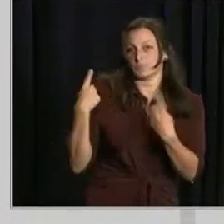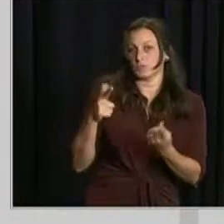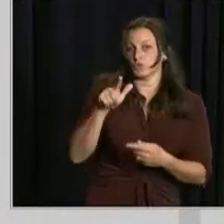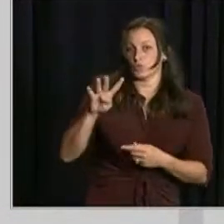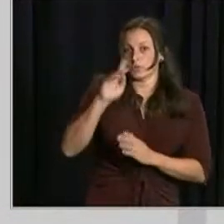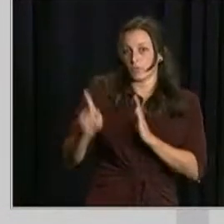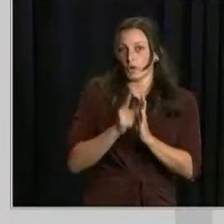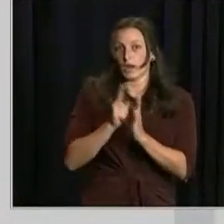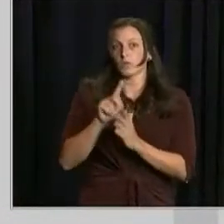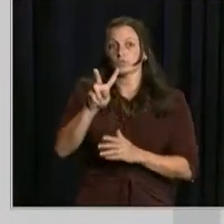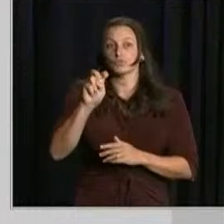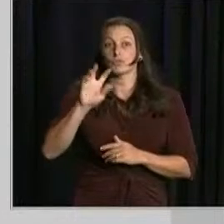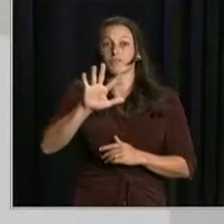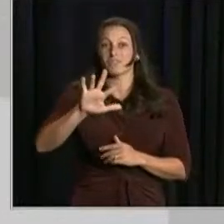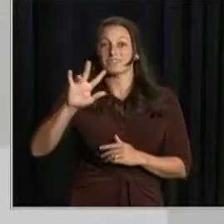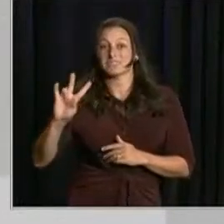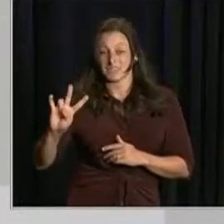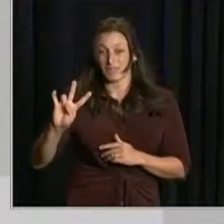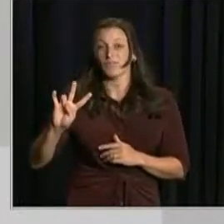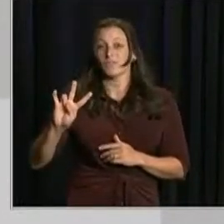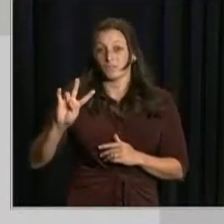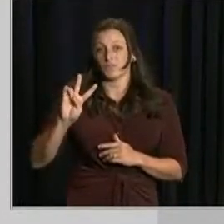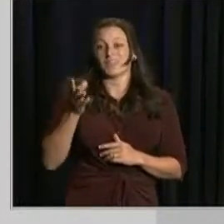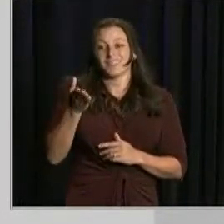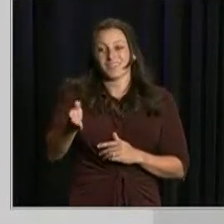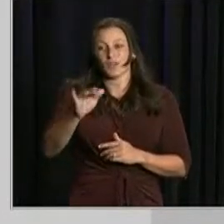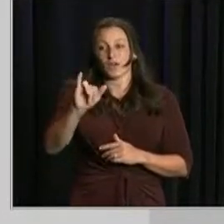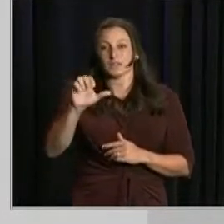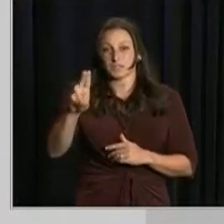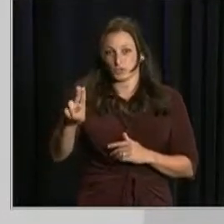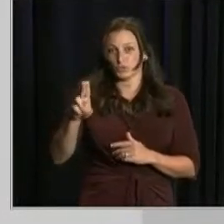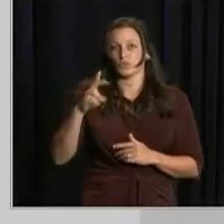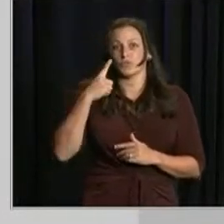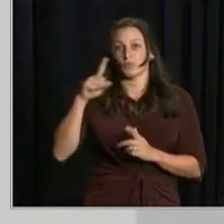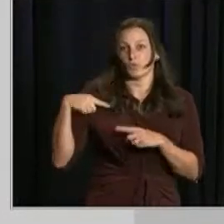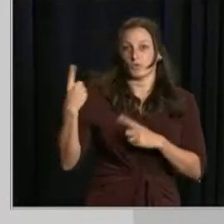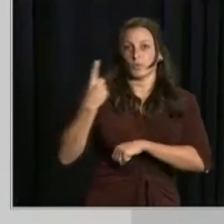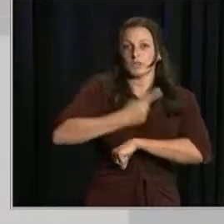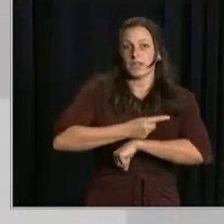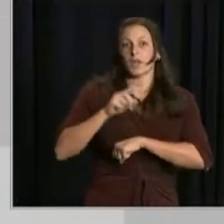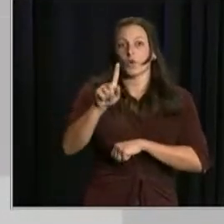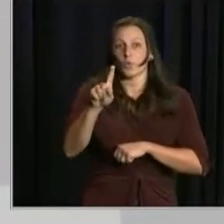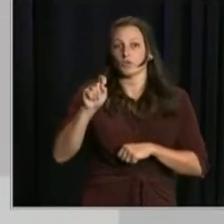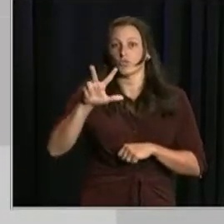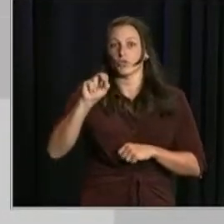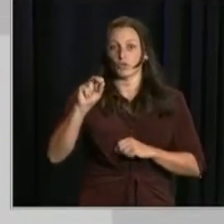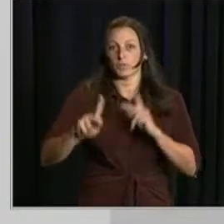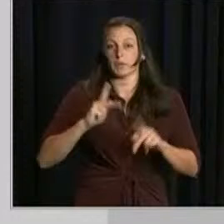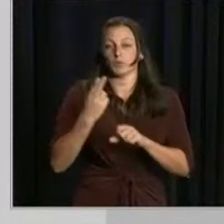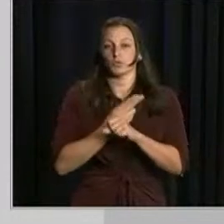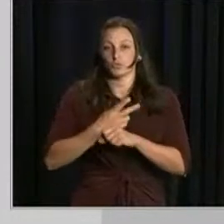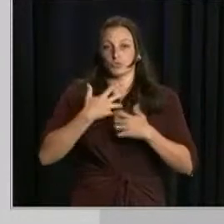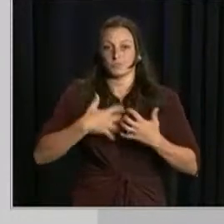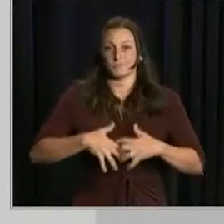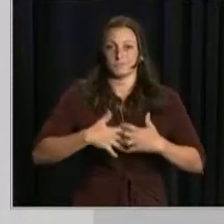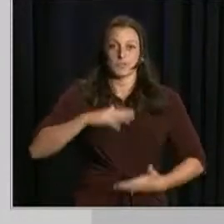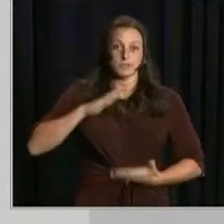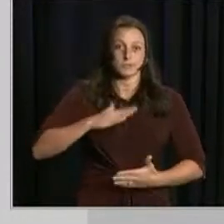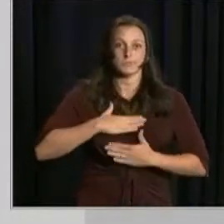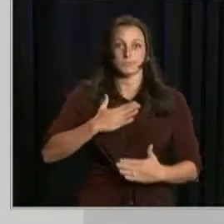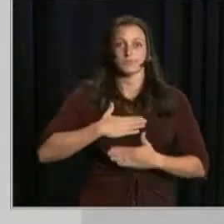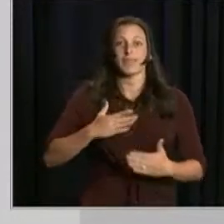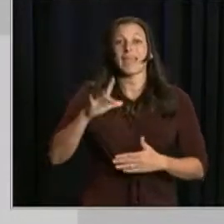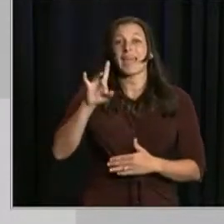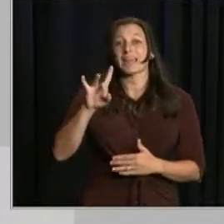hours, 257 in the ICU, and 130 on ventilators. 80% of patients in area